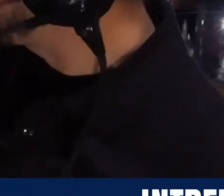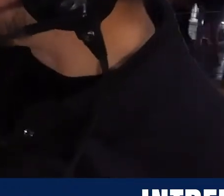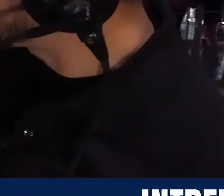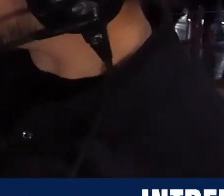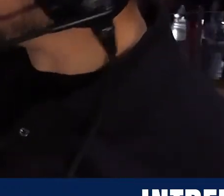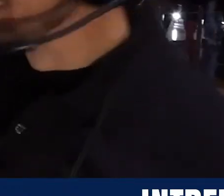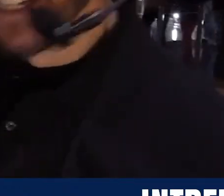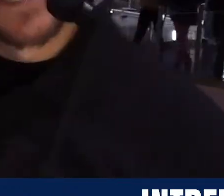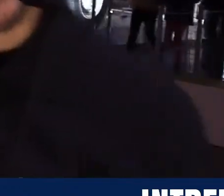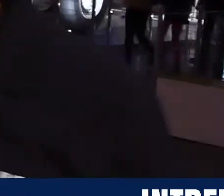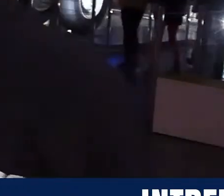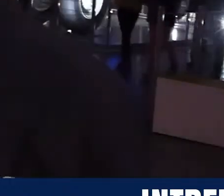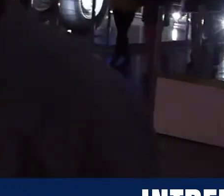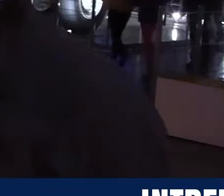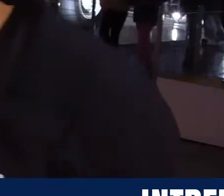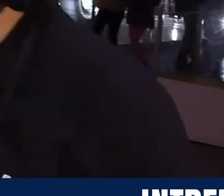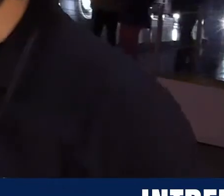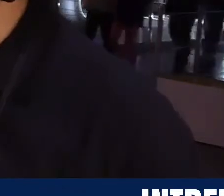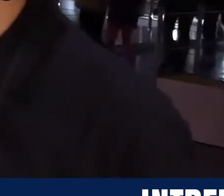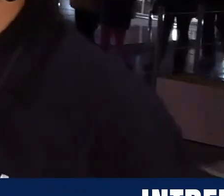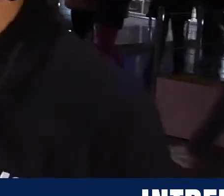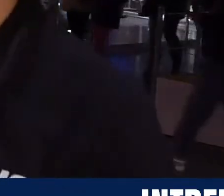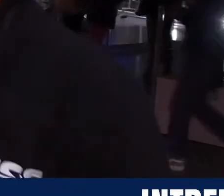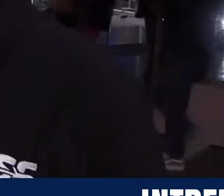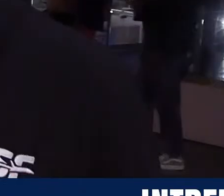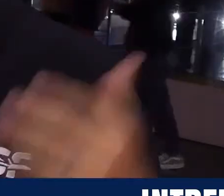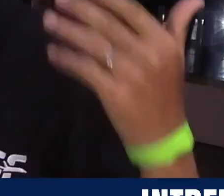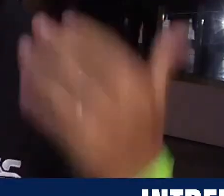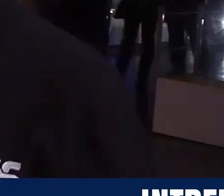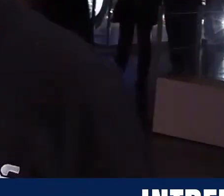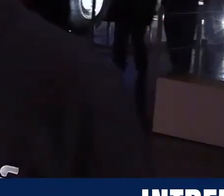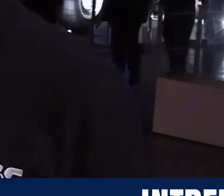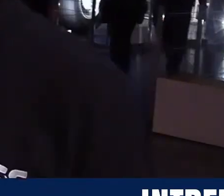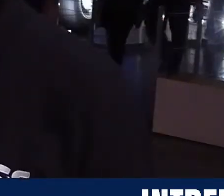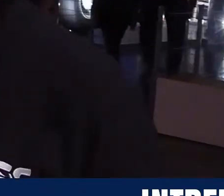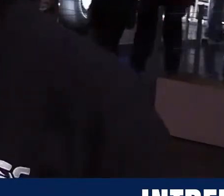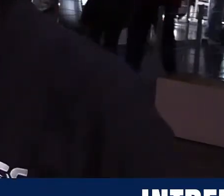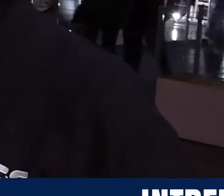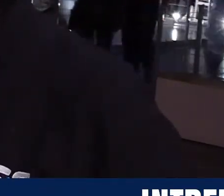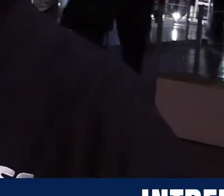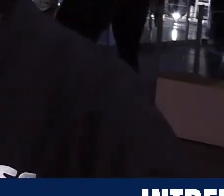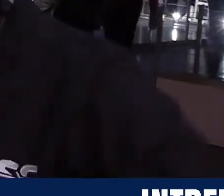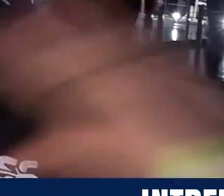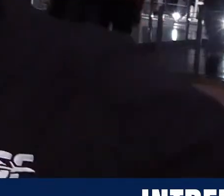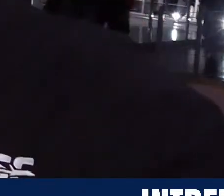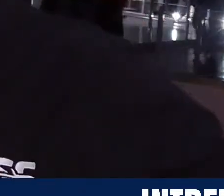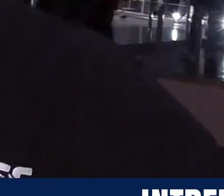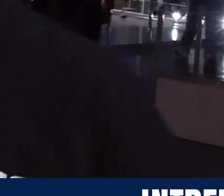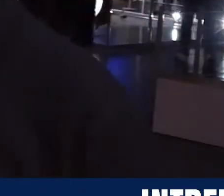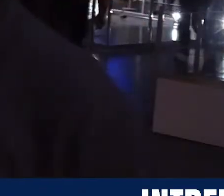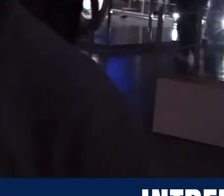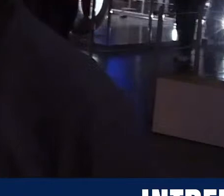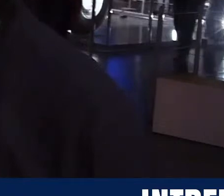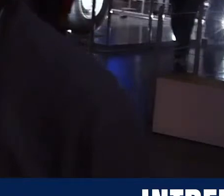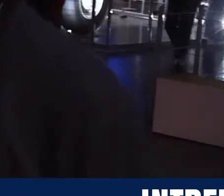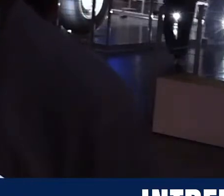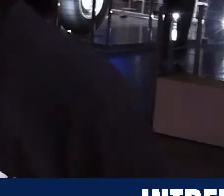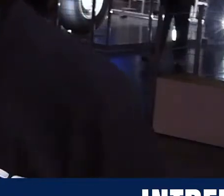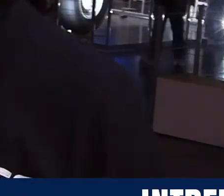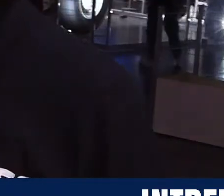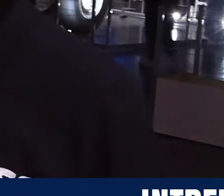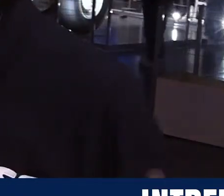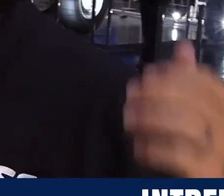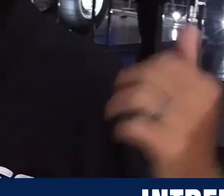them all yourself. Yeah, I can. Good I grief. just did. We're going to shut down this stream. We'll leave you in the capable hands of all the other things that are going on.